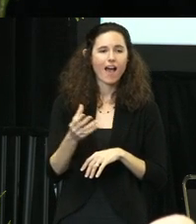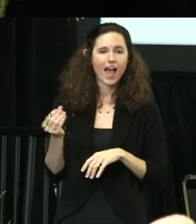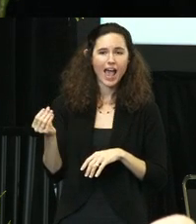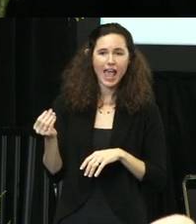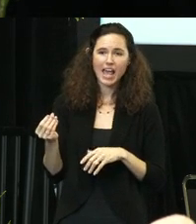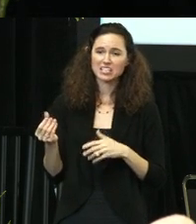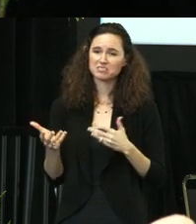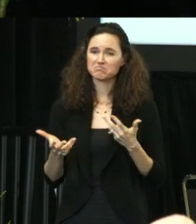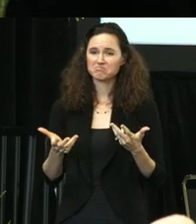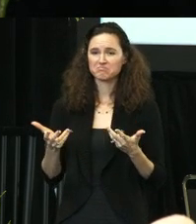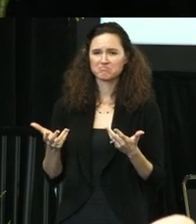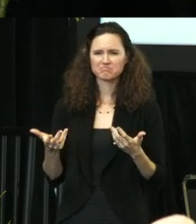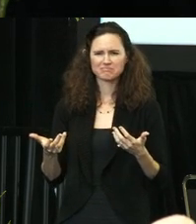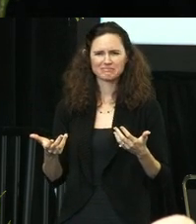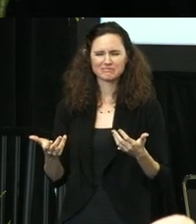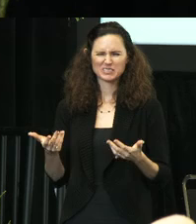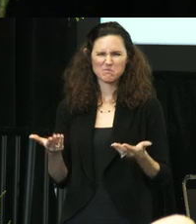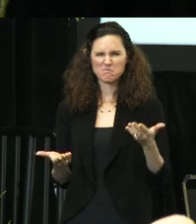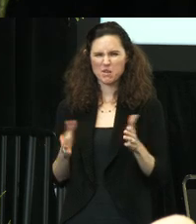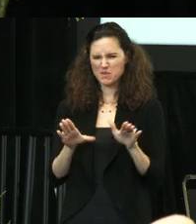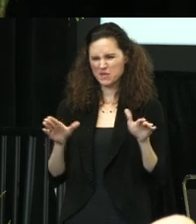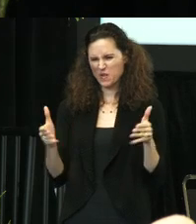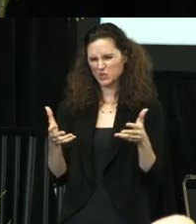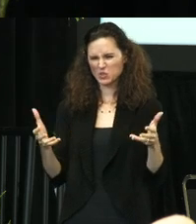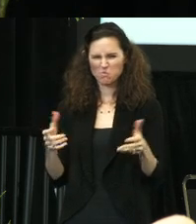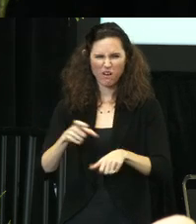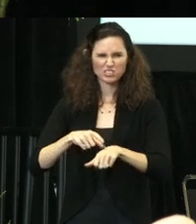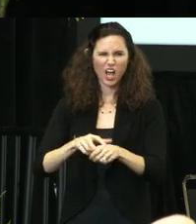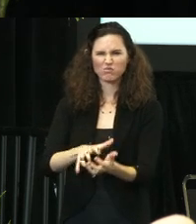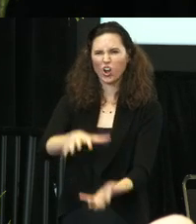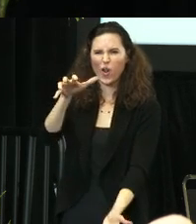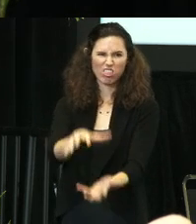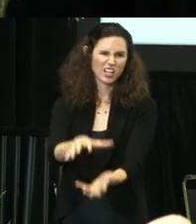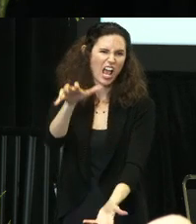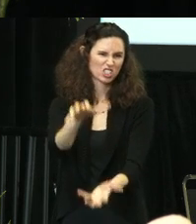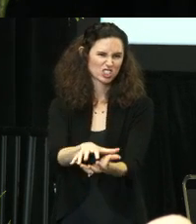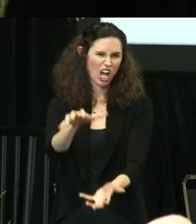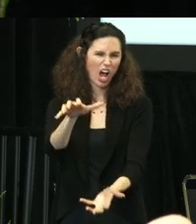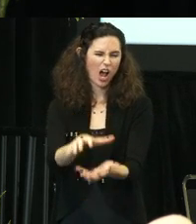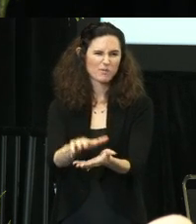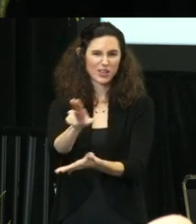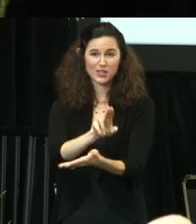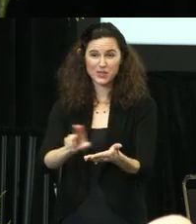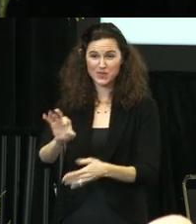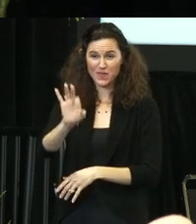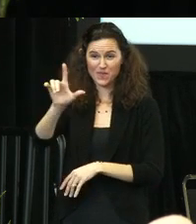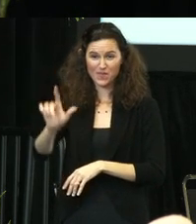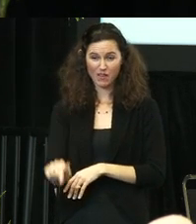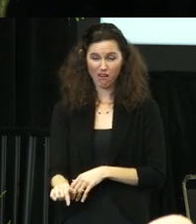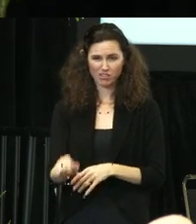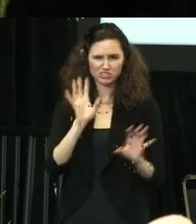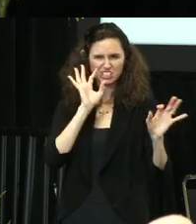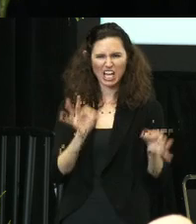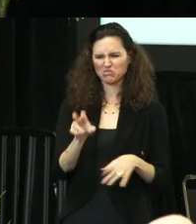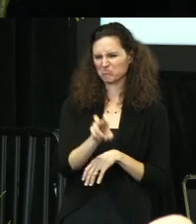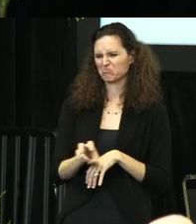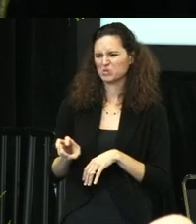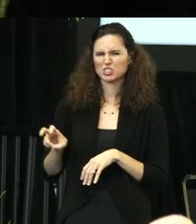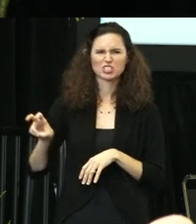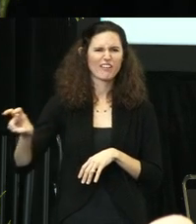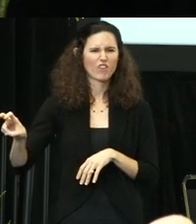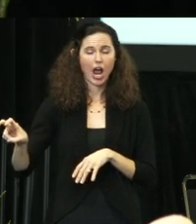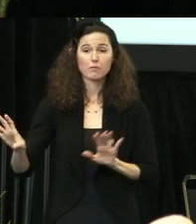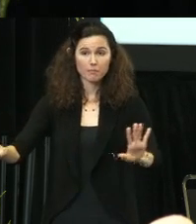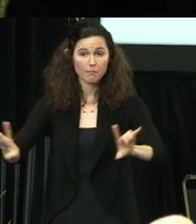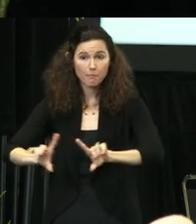and he spent a little too much time doing the gator chomp at the swamp at University of Florida. He ended up transferring out, not such a great first